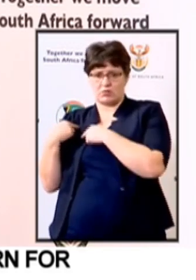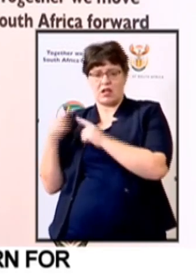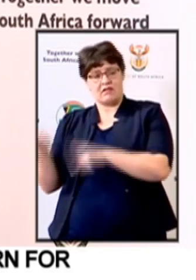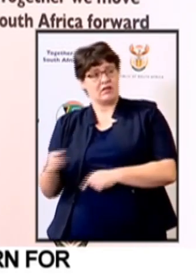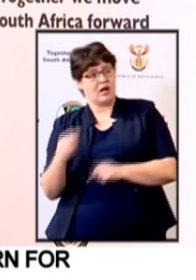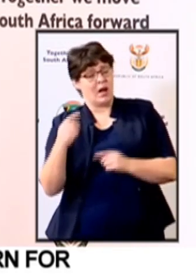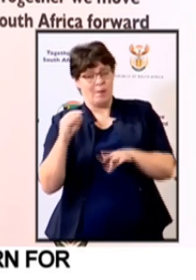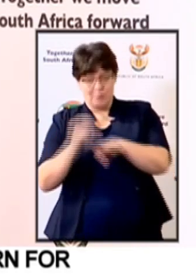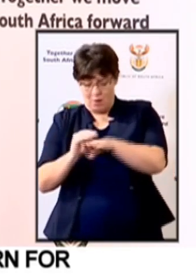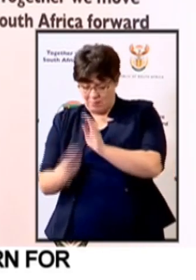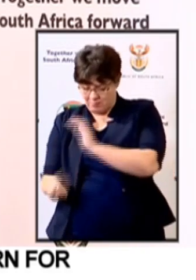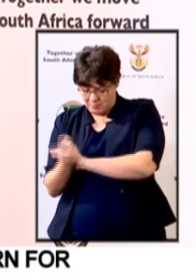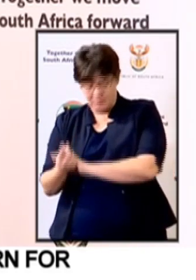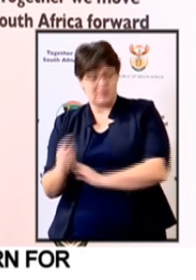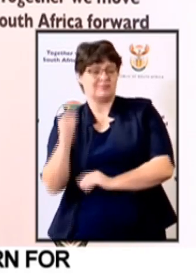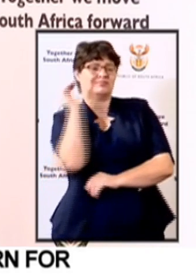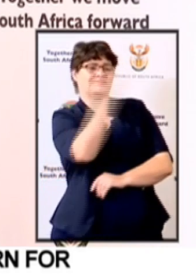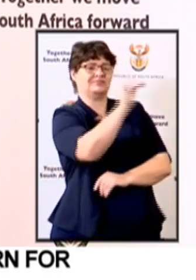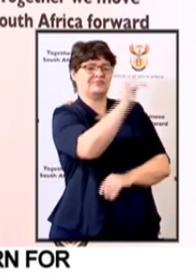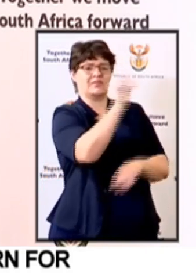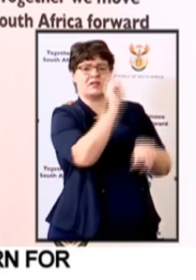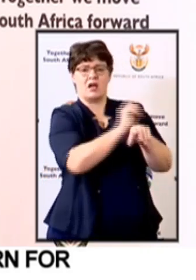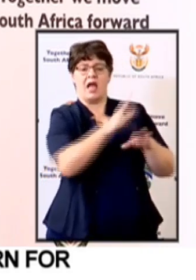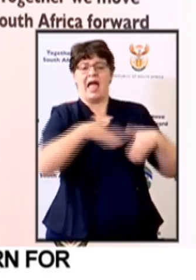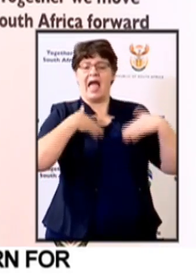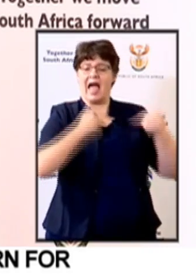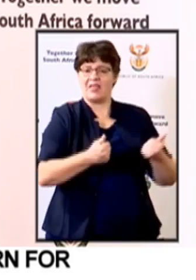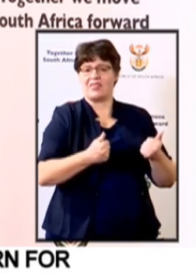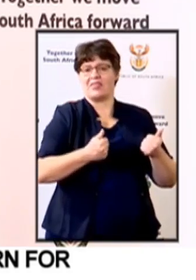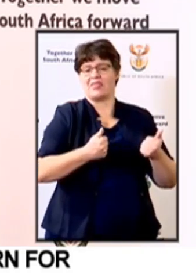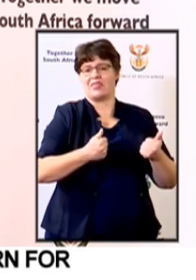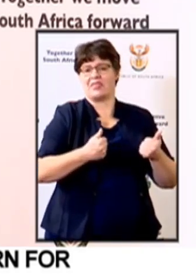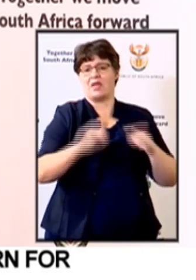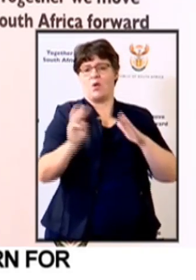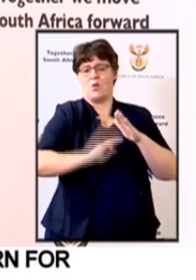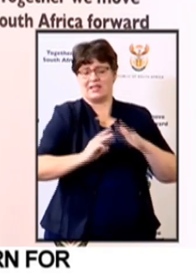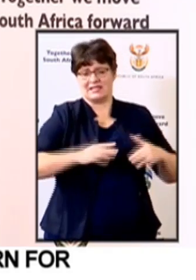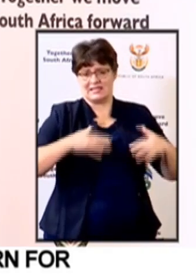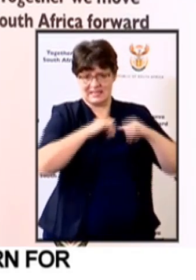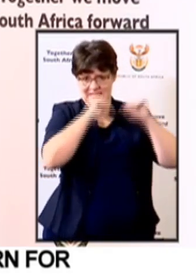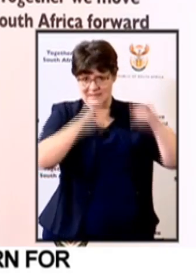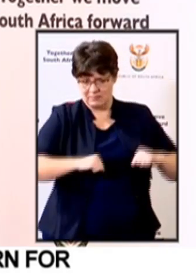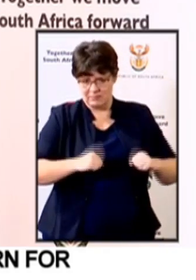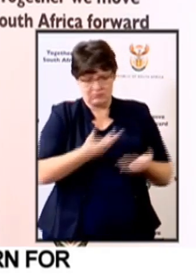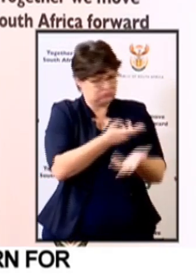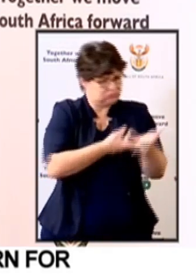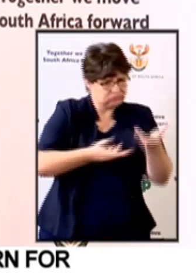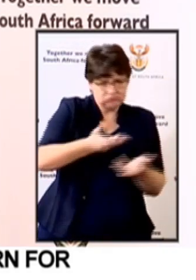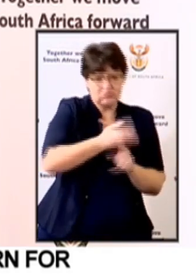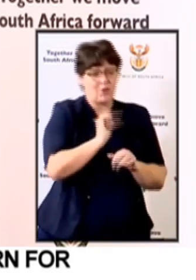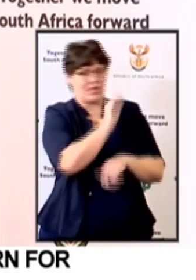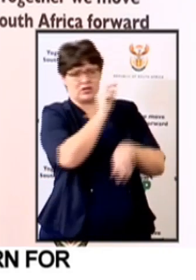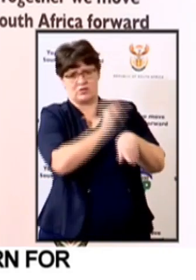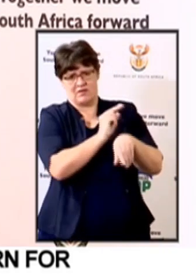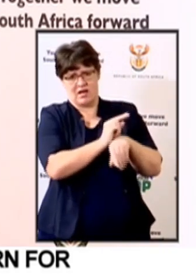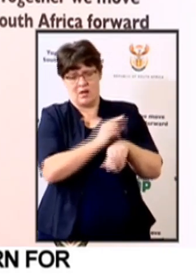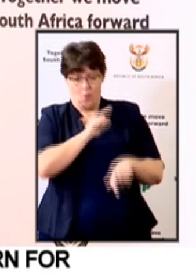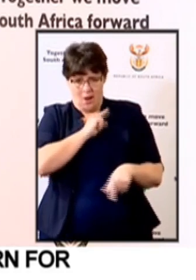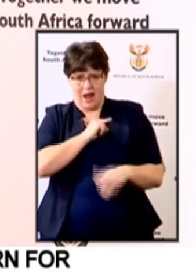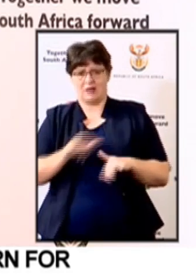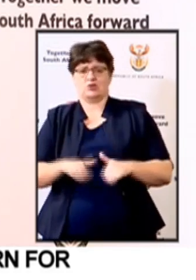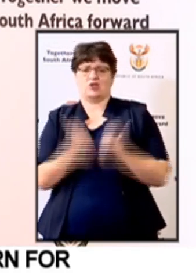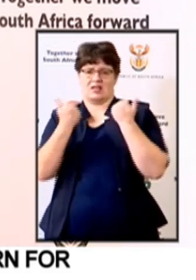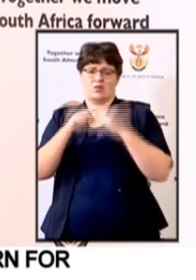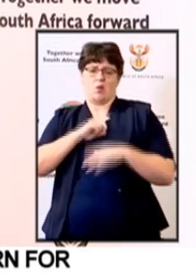hand and contact the health and wellness system of the department, as well as engage with their supervisors when they have challenges